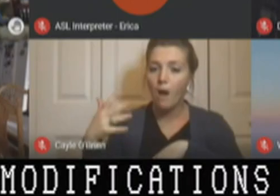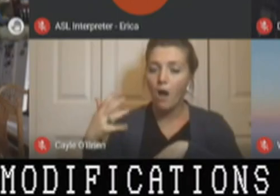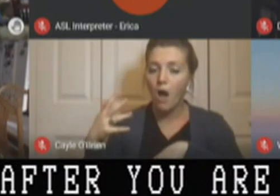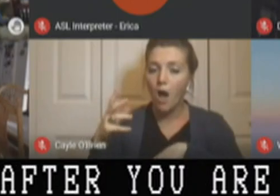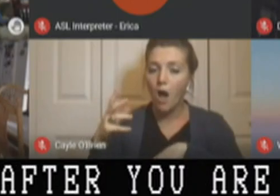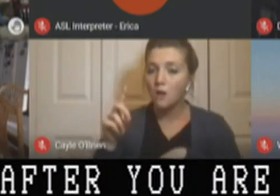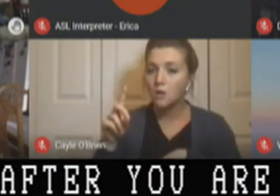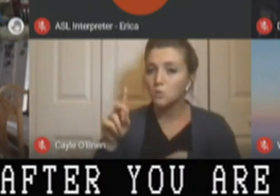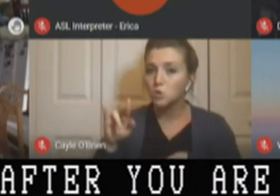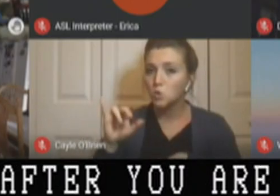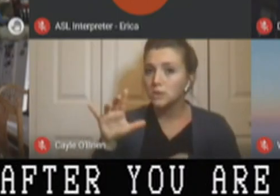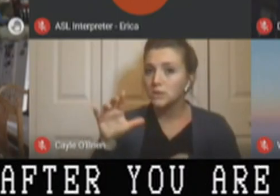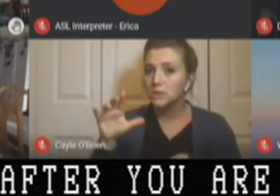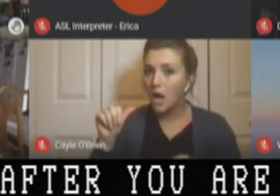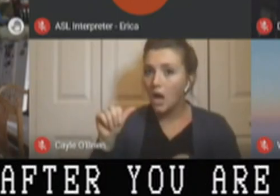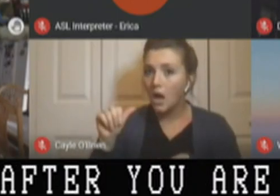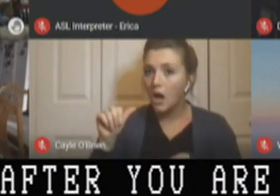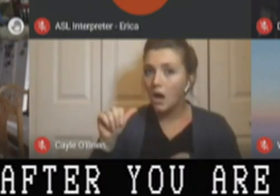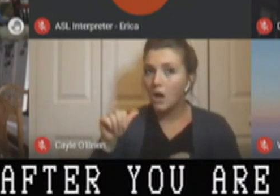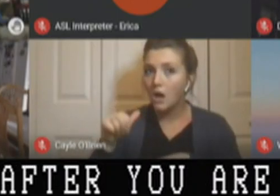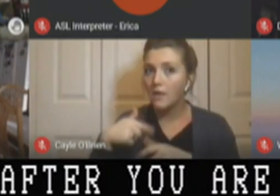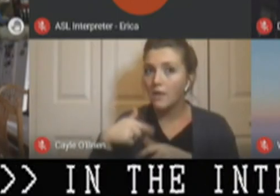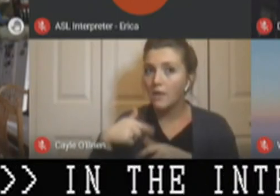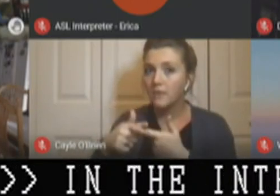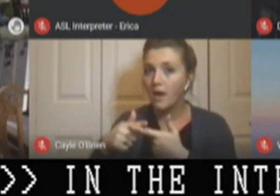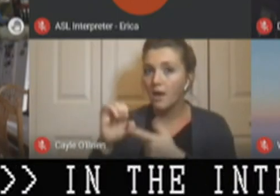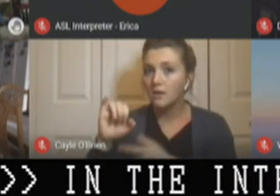Ducia and then Elizabeth.